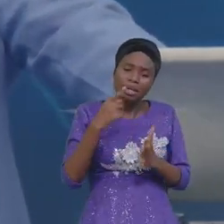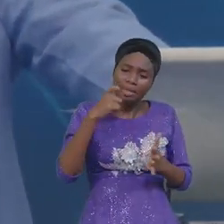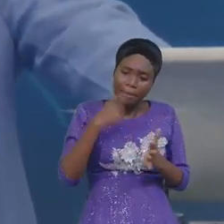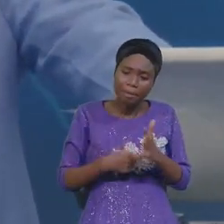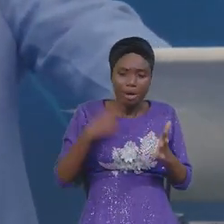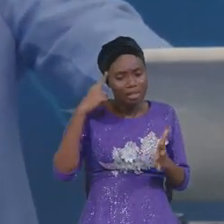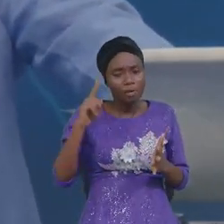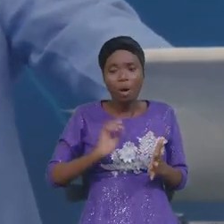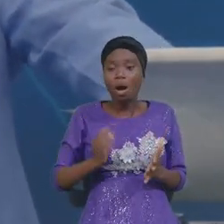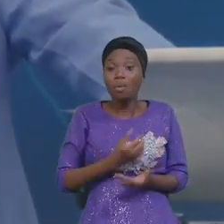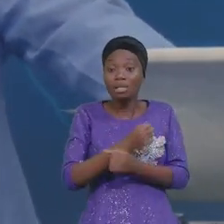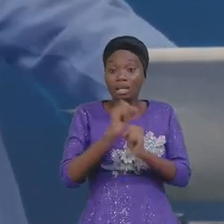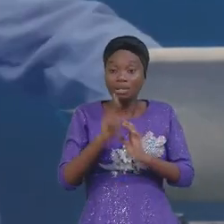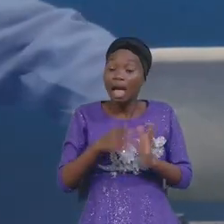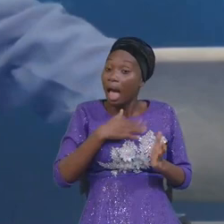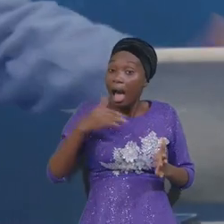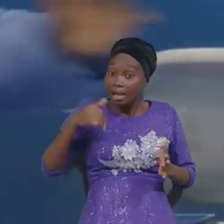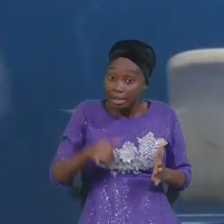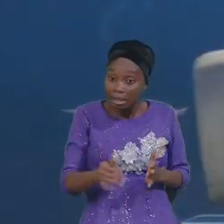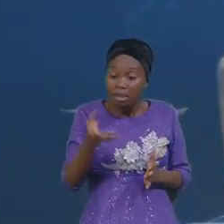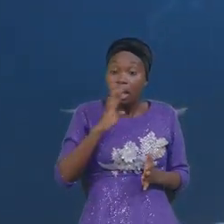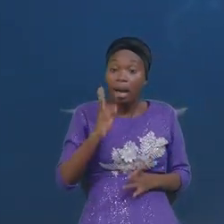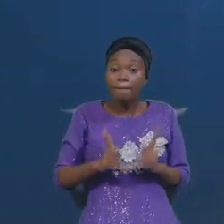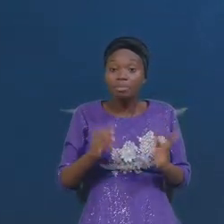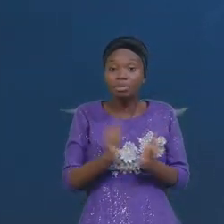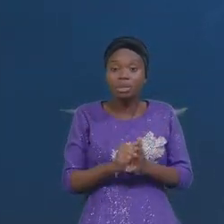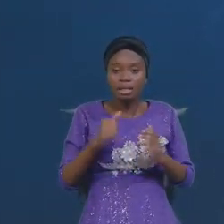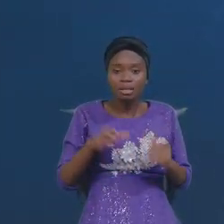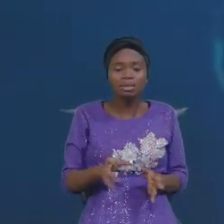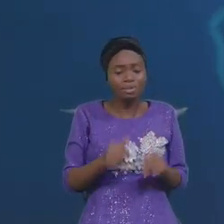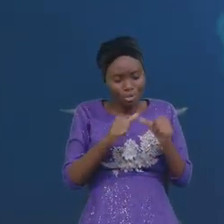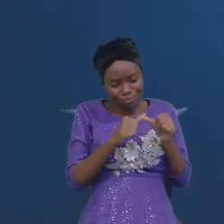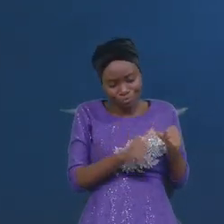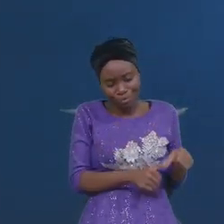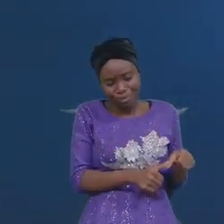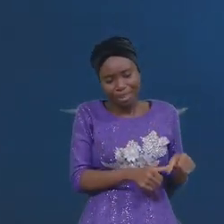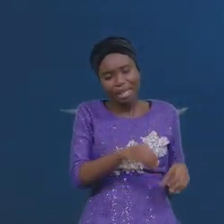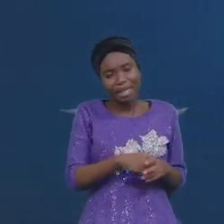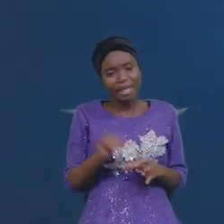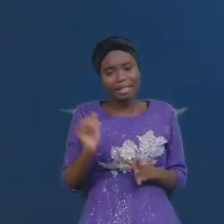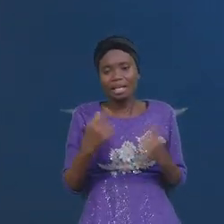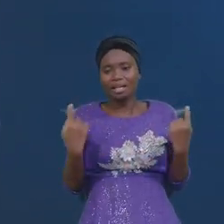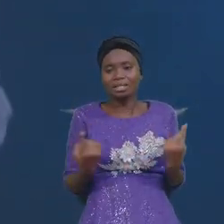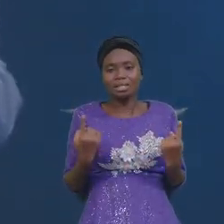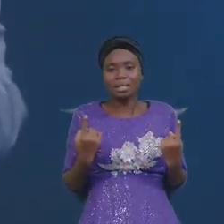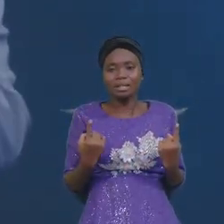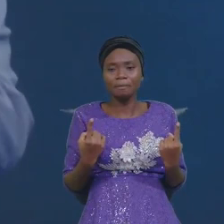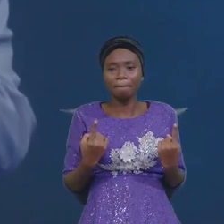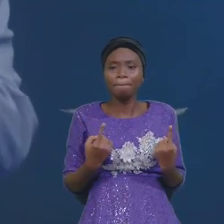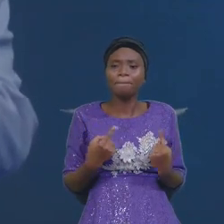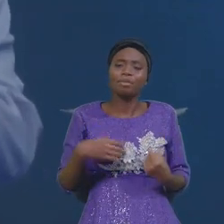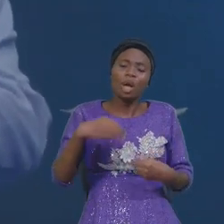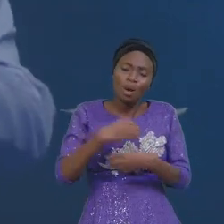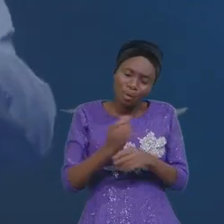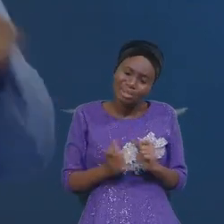salvation. And yet there are people that still remain in their sin, causing